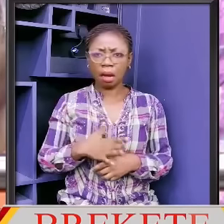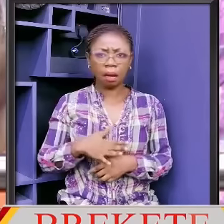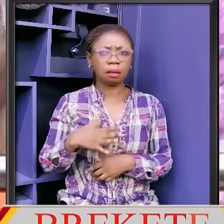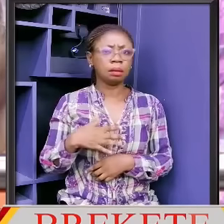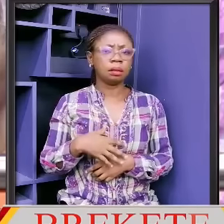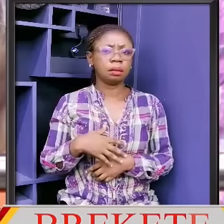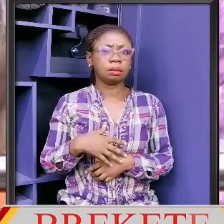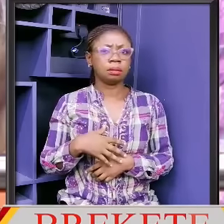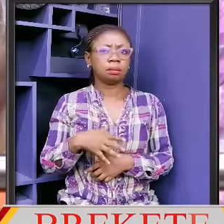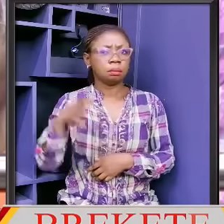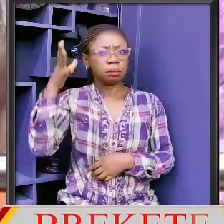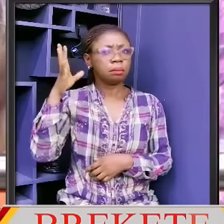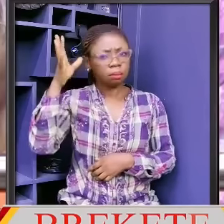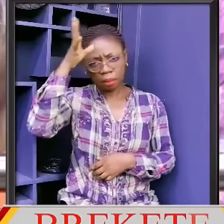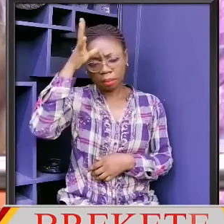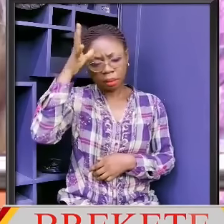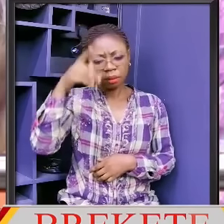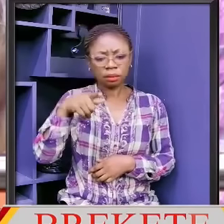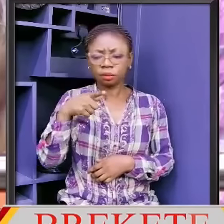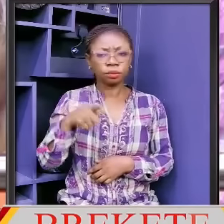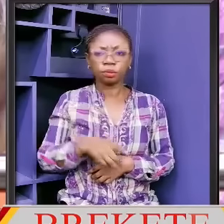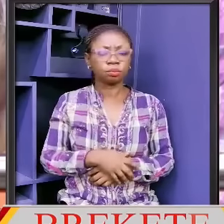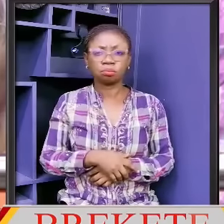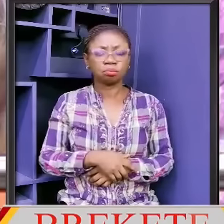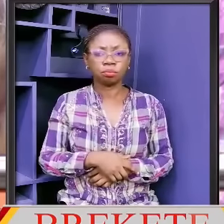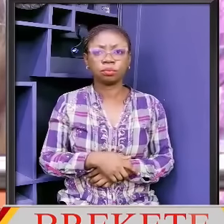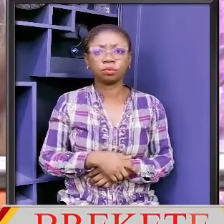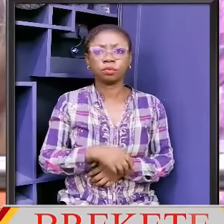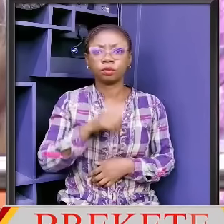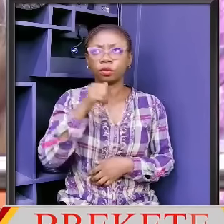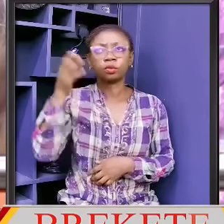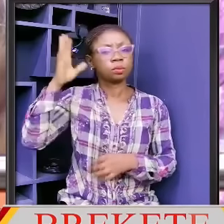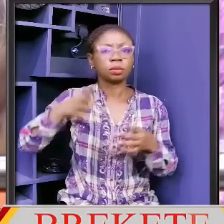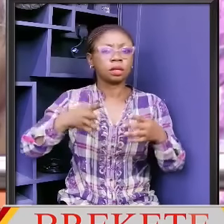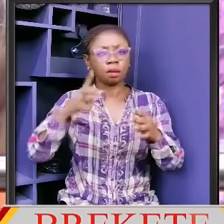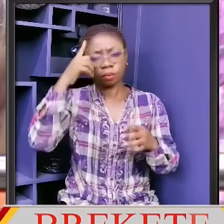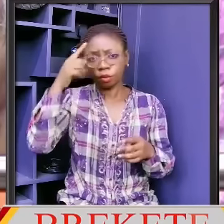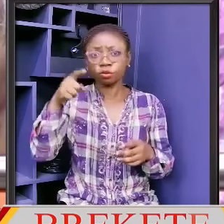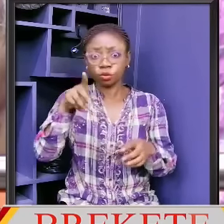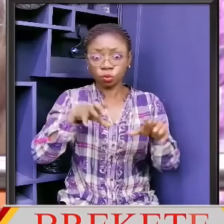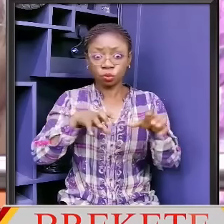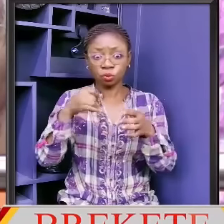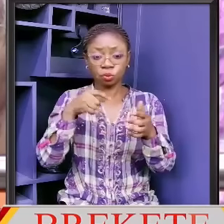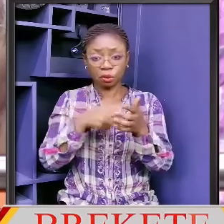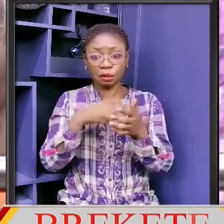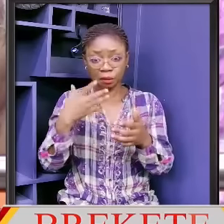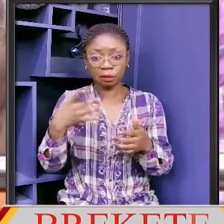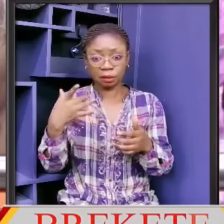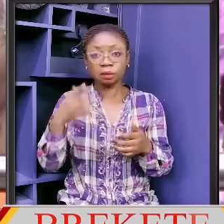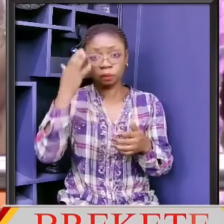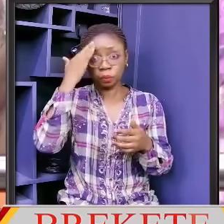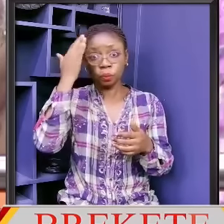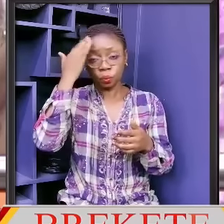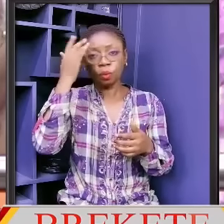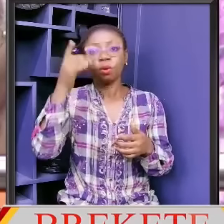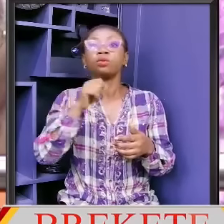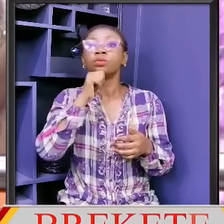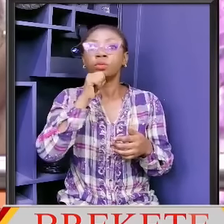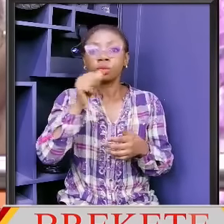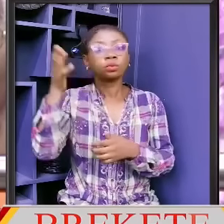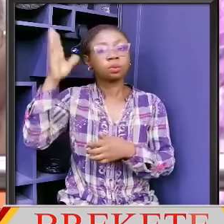kadara. No be kadara. Because you did this thing. Intentionally. No be say